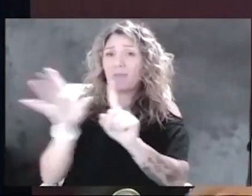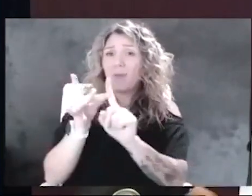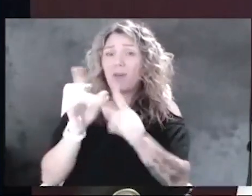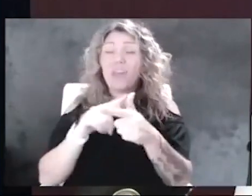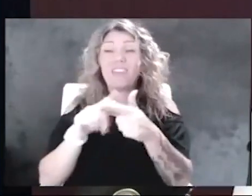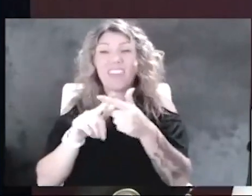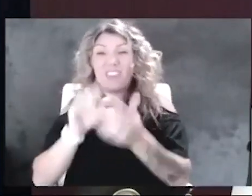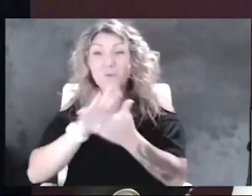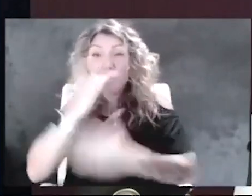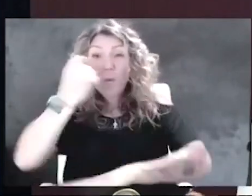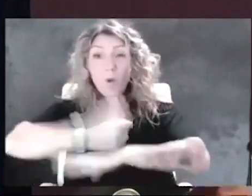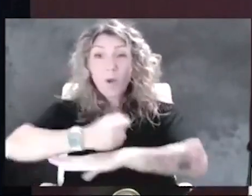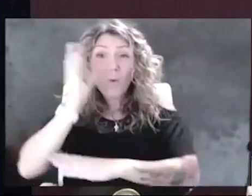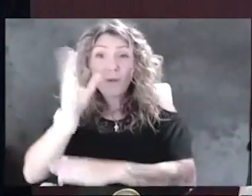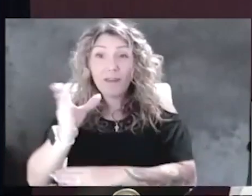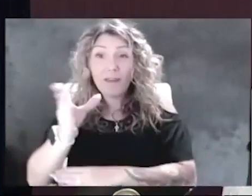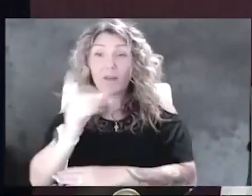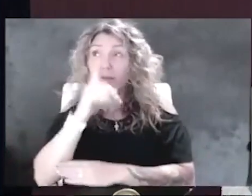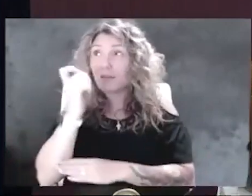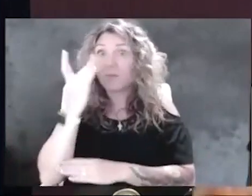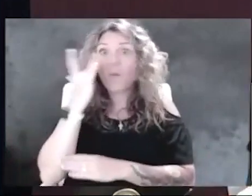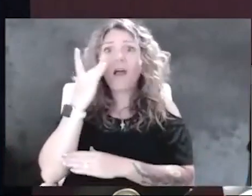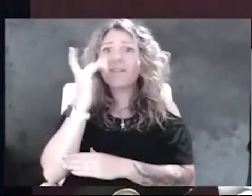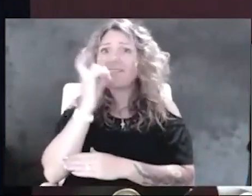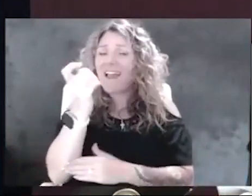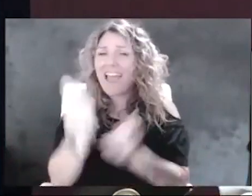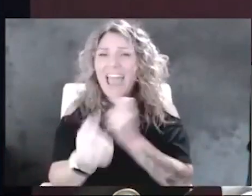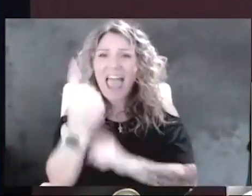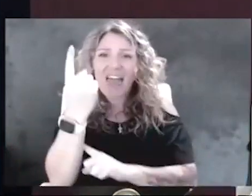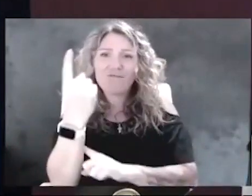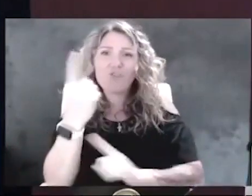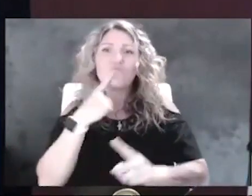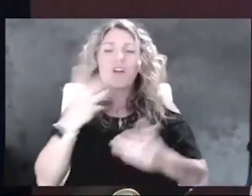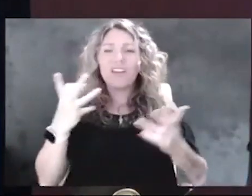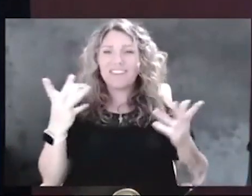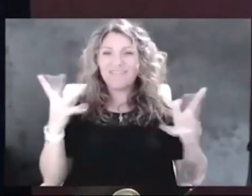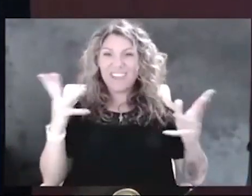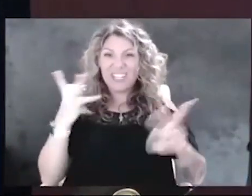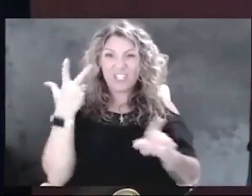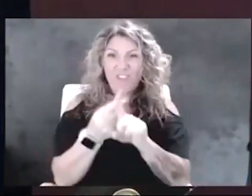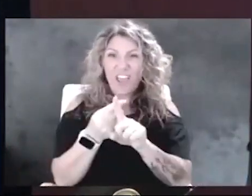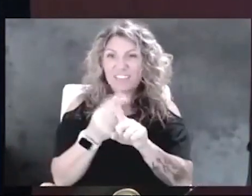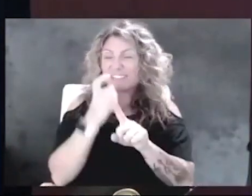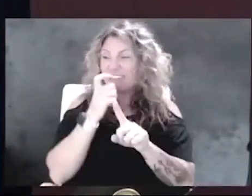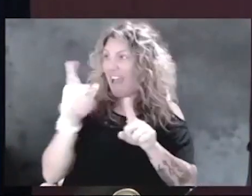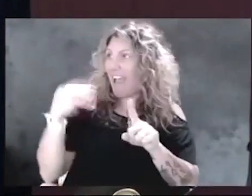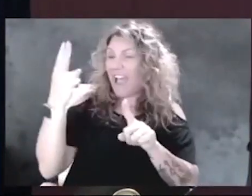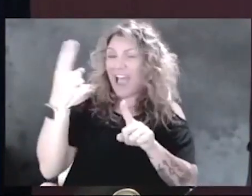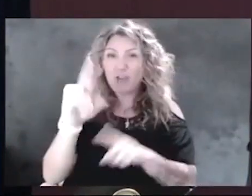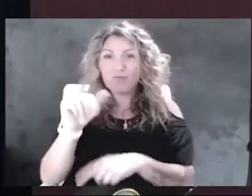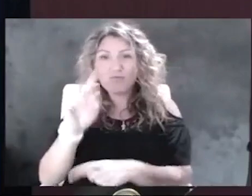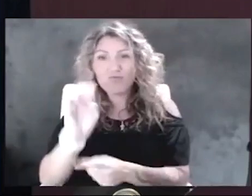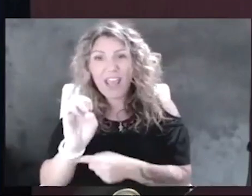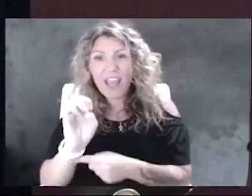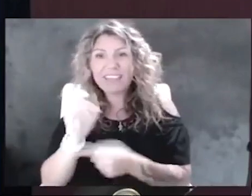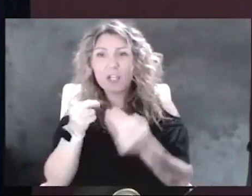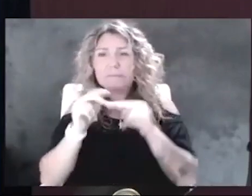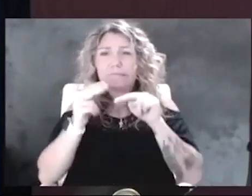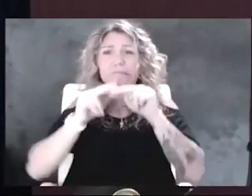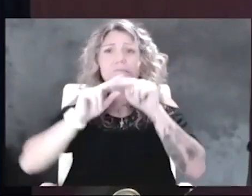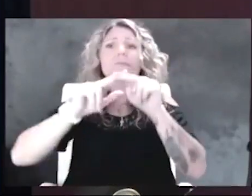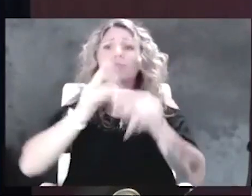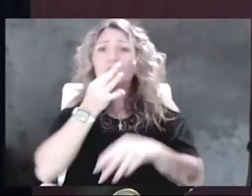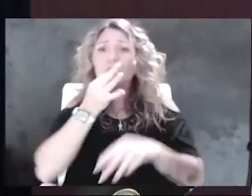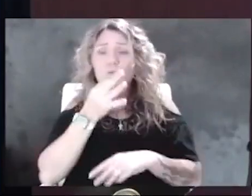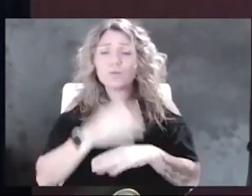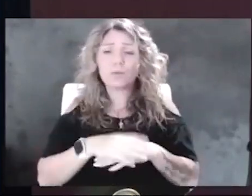school is going to be vaccinated. Because we know kids don't have as high a vaccination rate as adults yet, although creeping up. So, if the objective is to stay